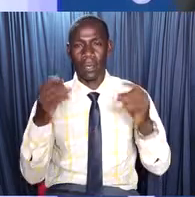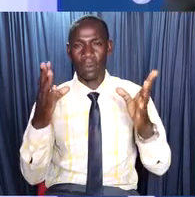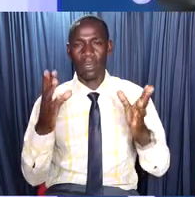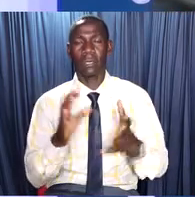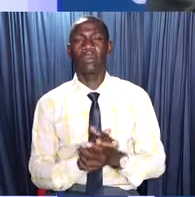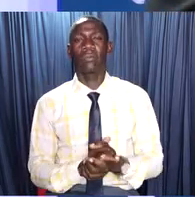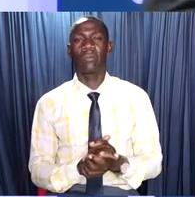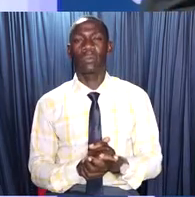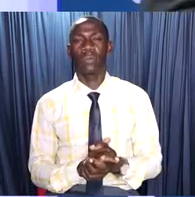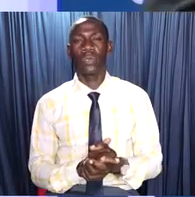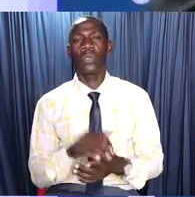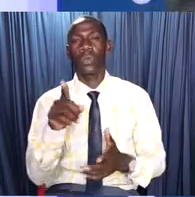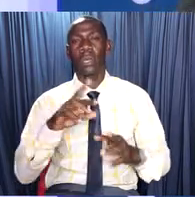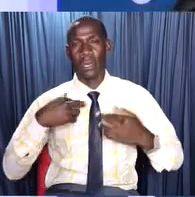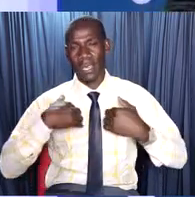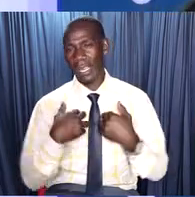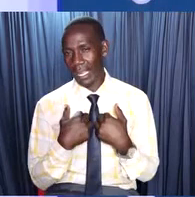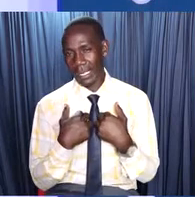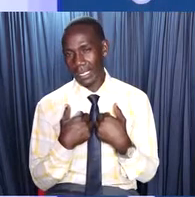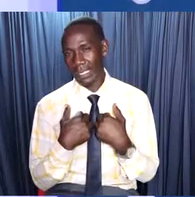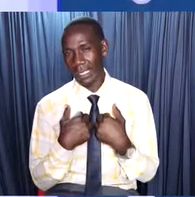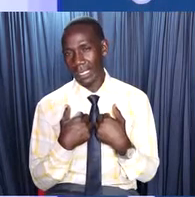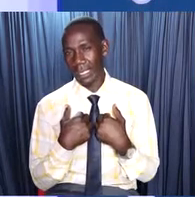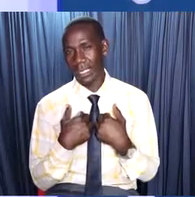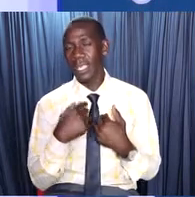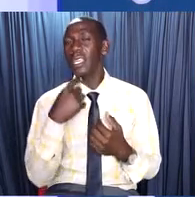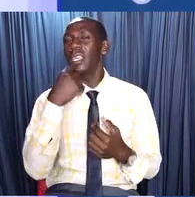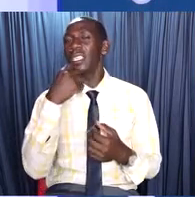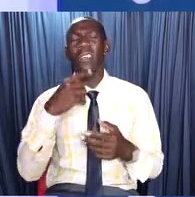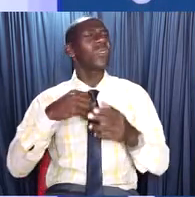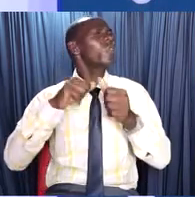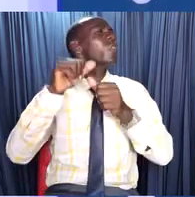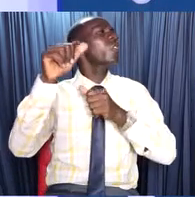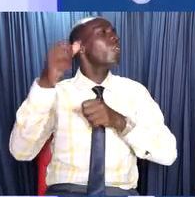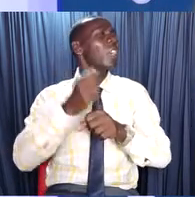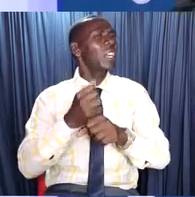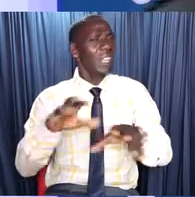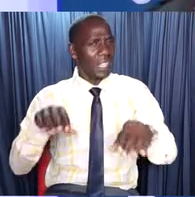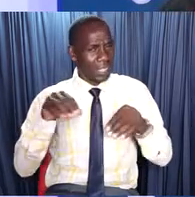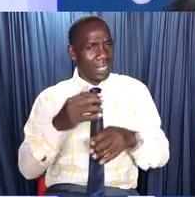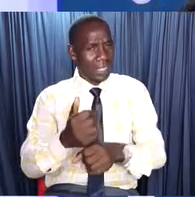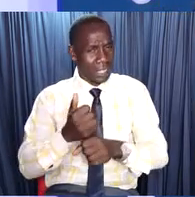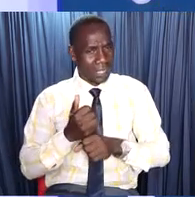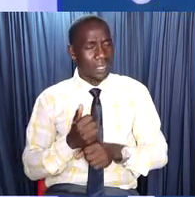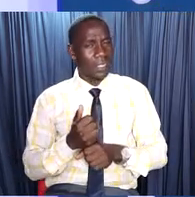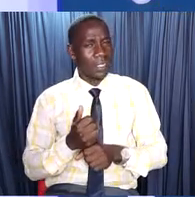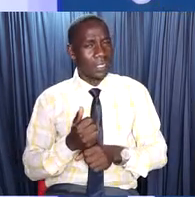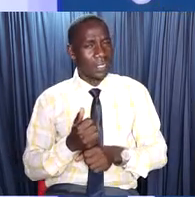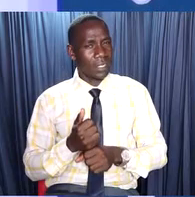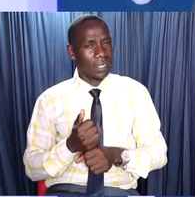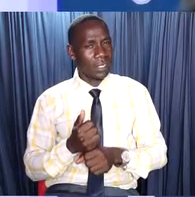Hallelujah. Hallelujah. Wewe unachoka. But you are getting tired. Wasema tangu nilifanya nimepata nini? You are saying from the time I did it, what did I